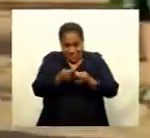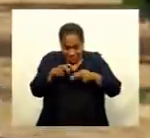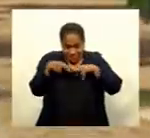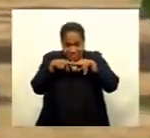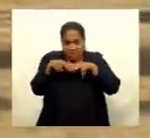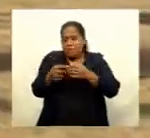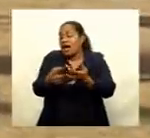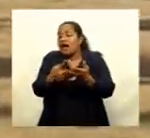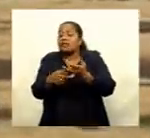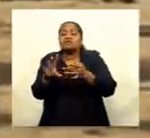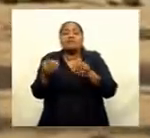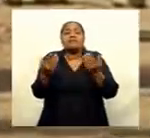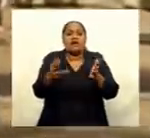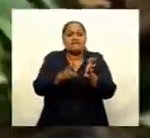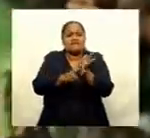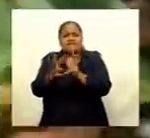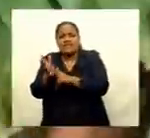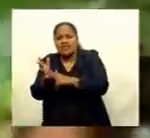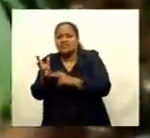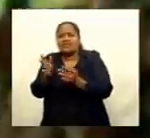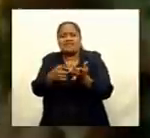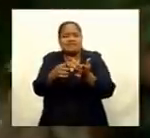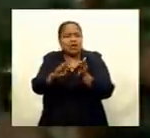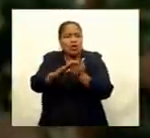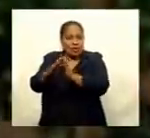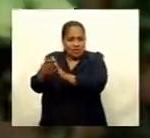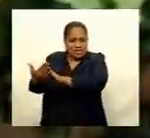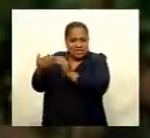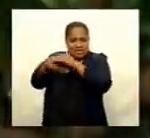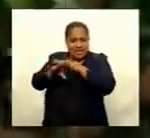range from villages and other communities within the